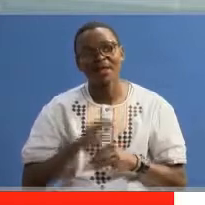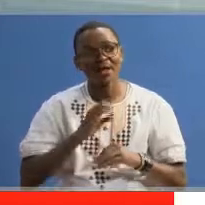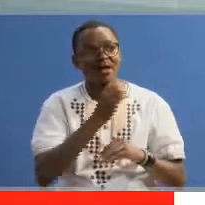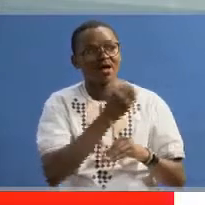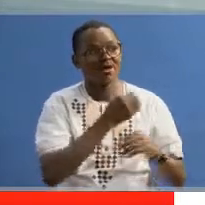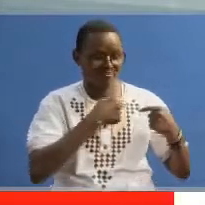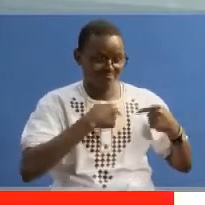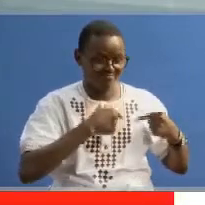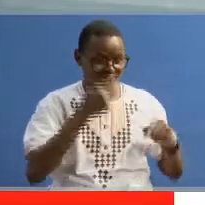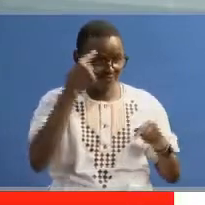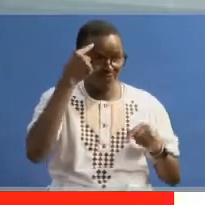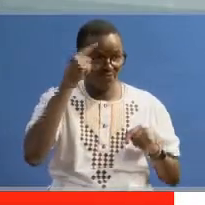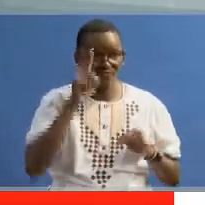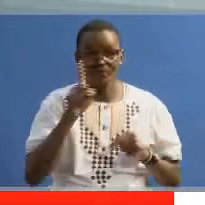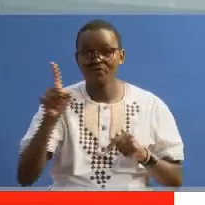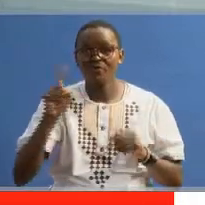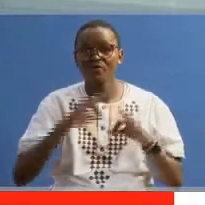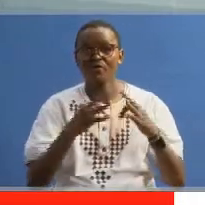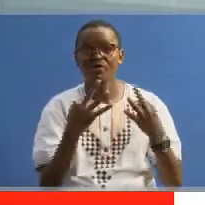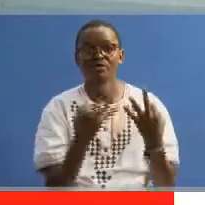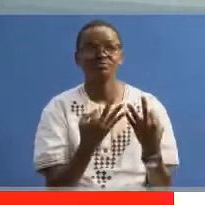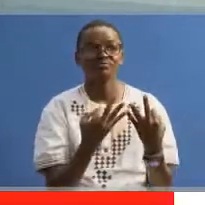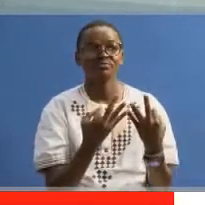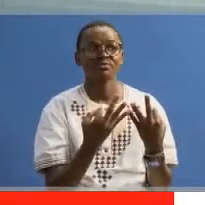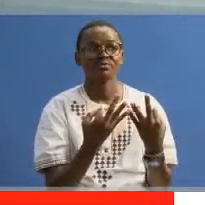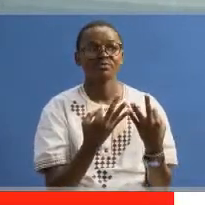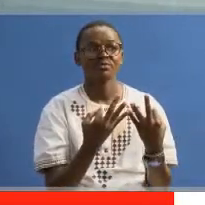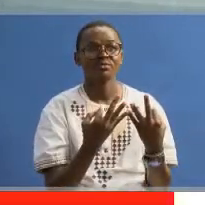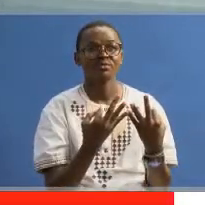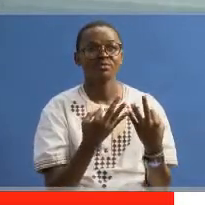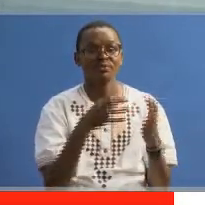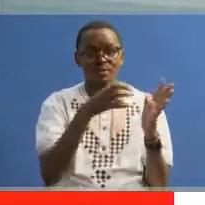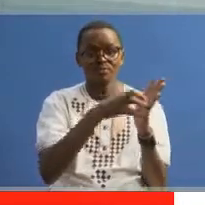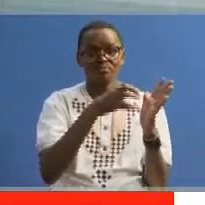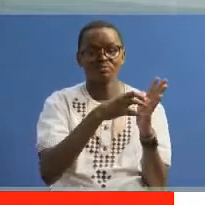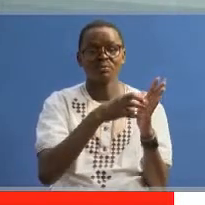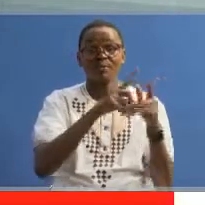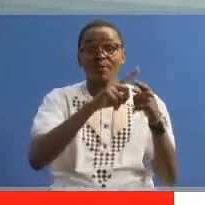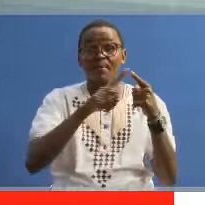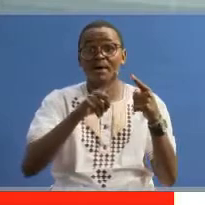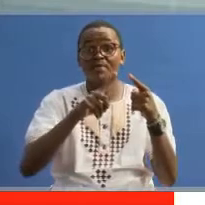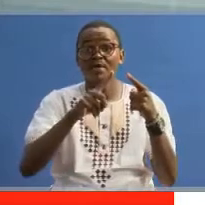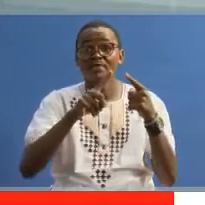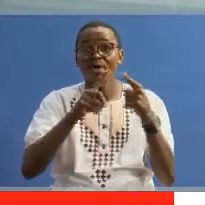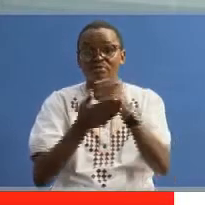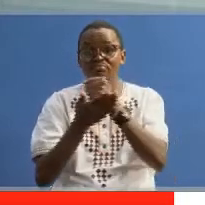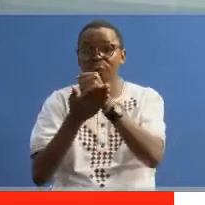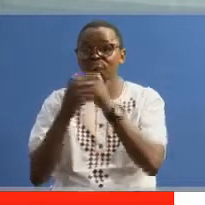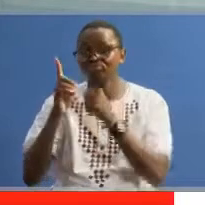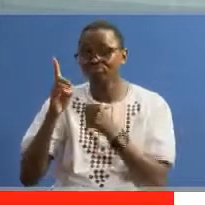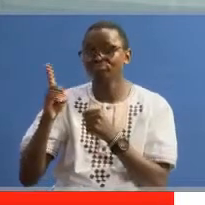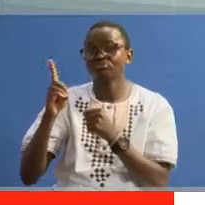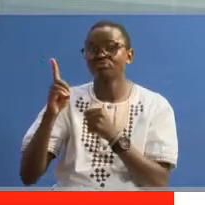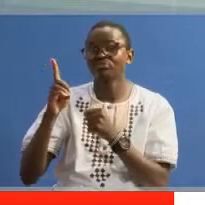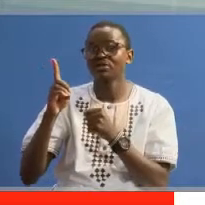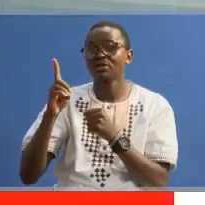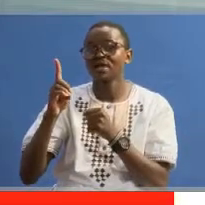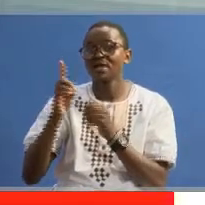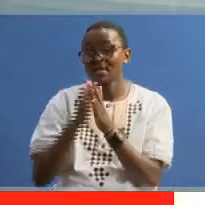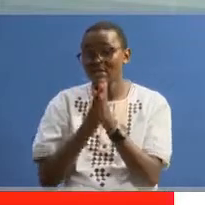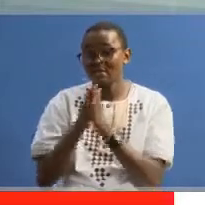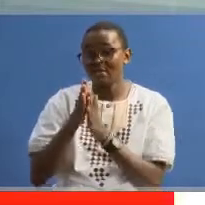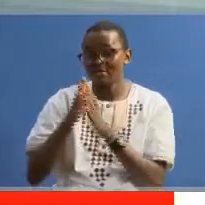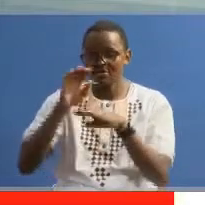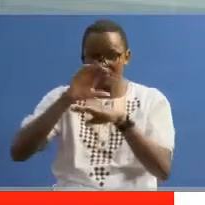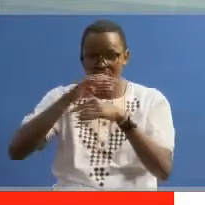our hearts break for those families who've been through such situations. But there is help out there. There is intentional